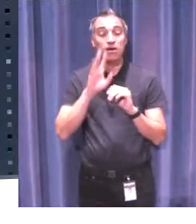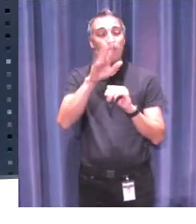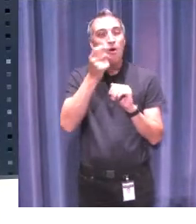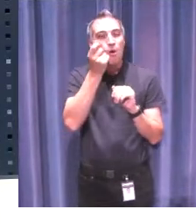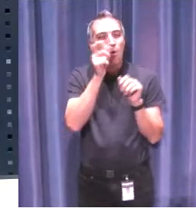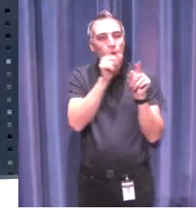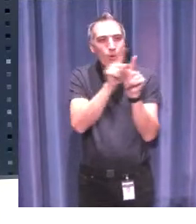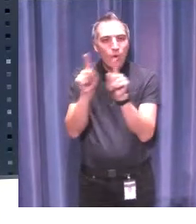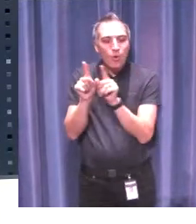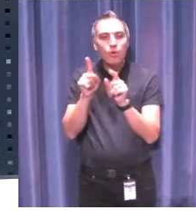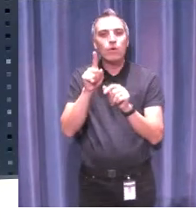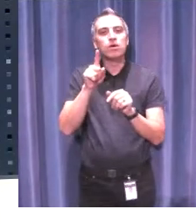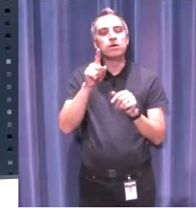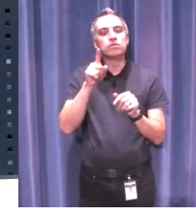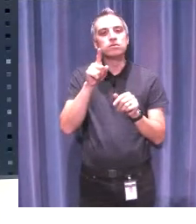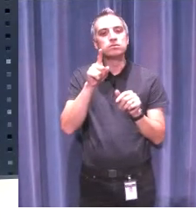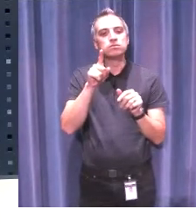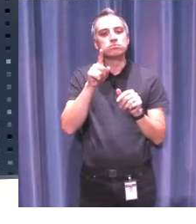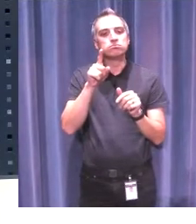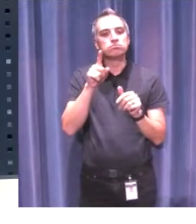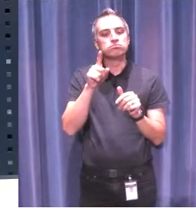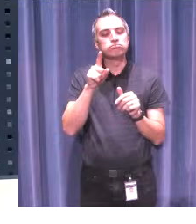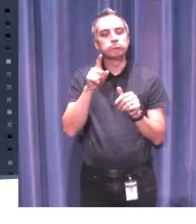too into the placement,